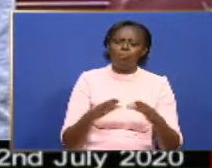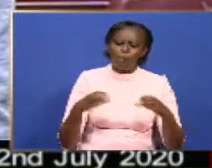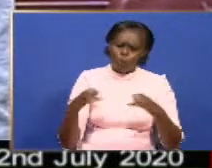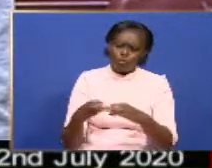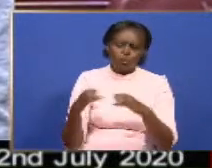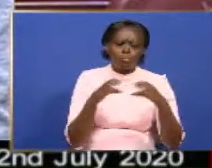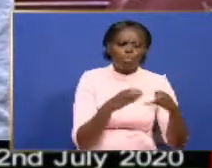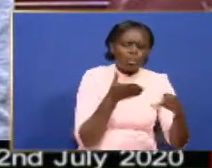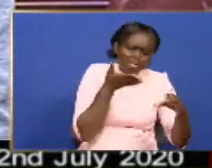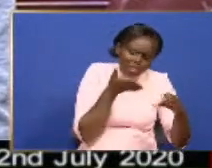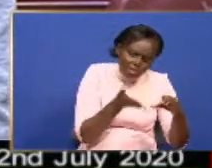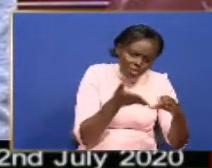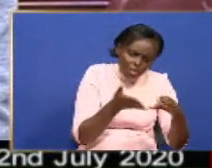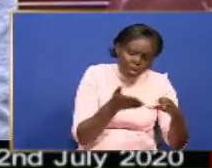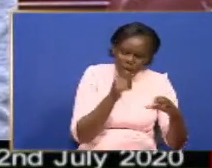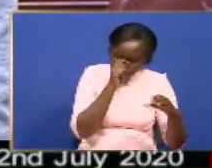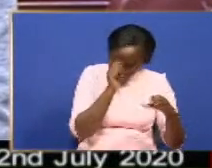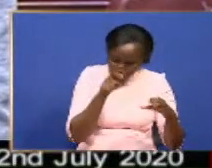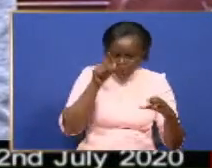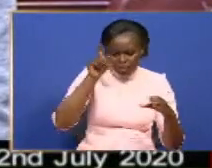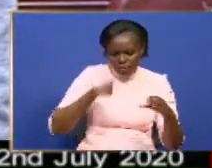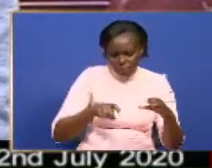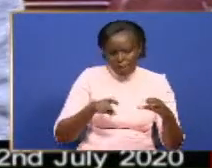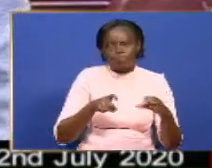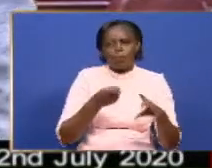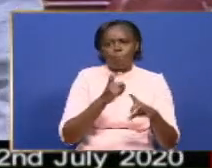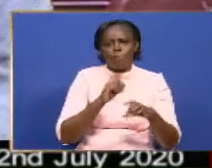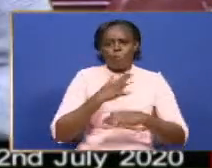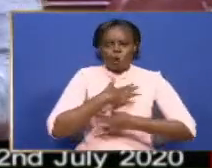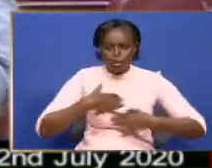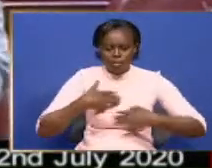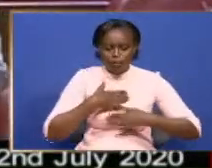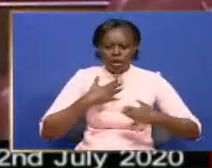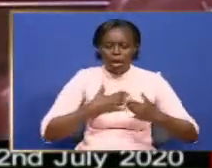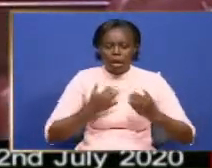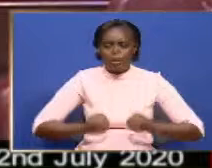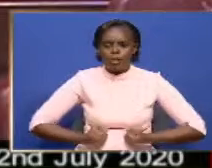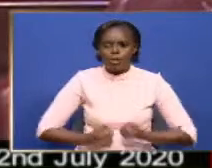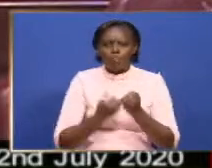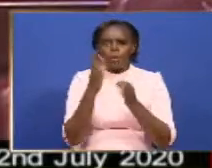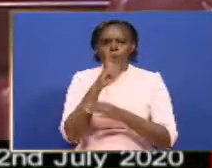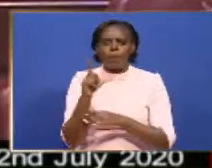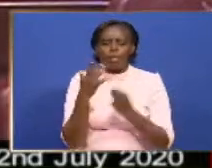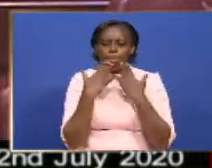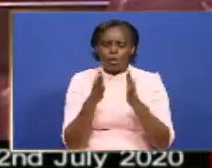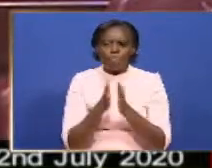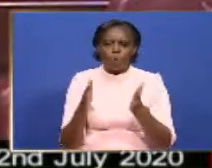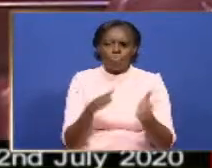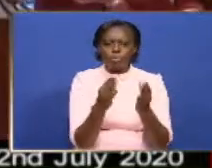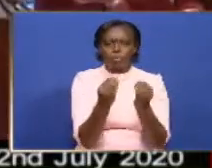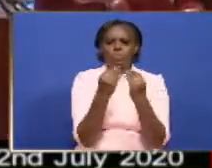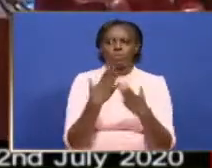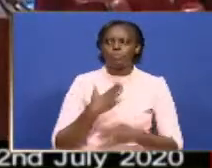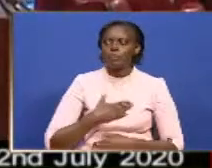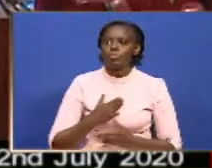would also be respected. I support the bill, Honorable Speaker, and I thank you for opportunity.